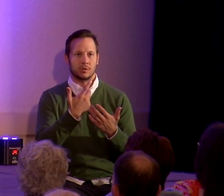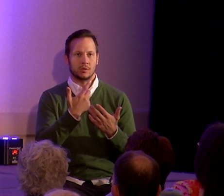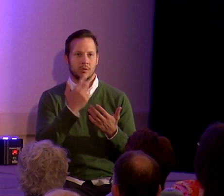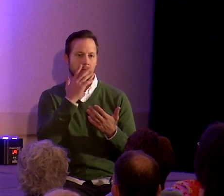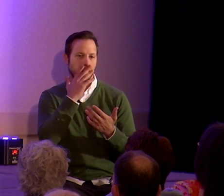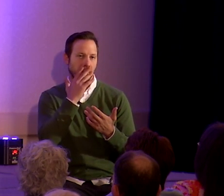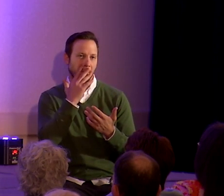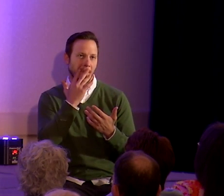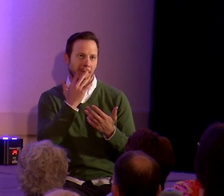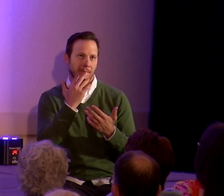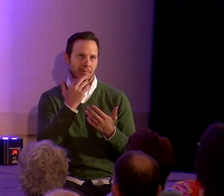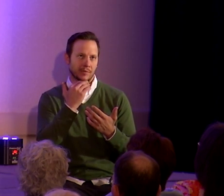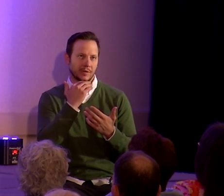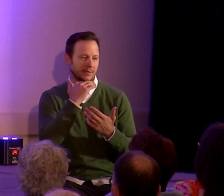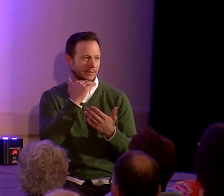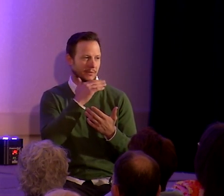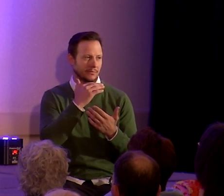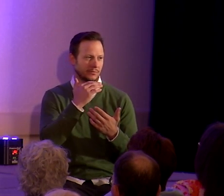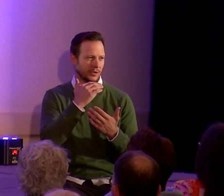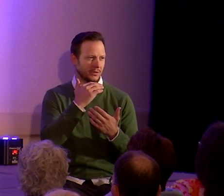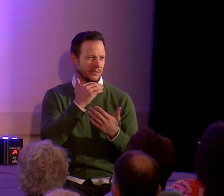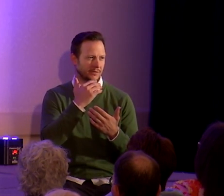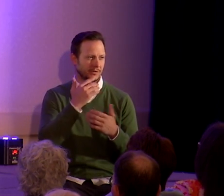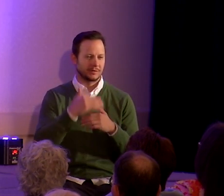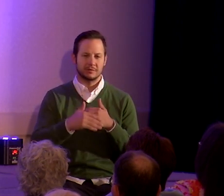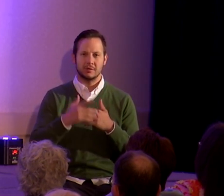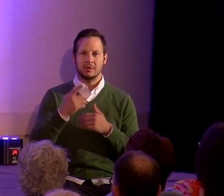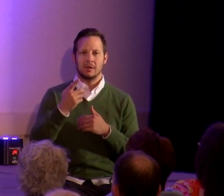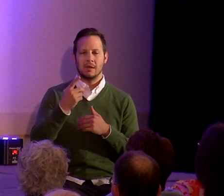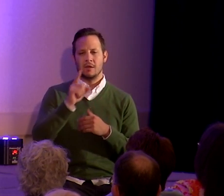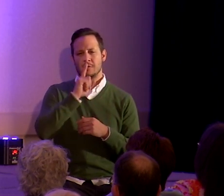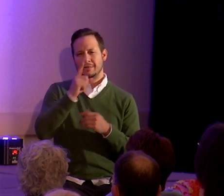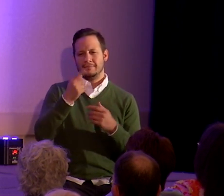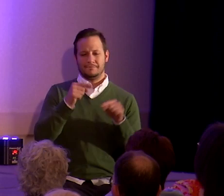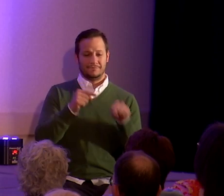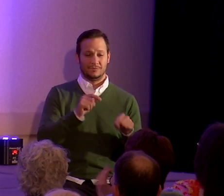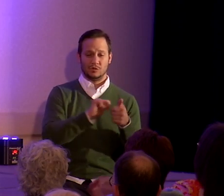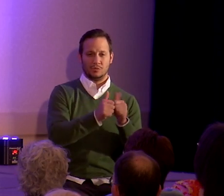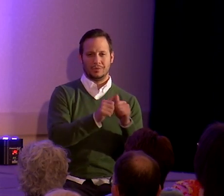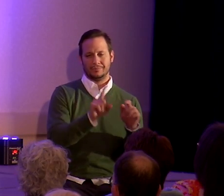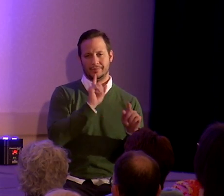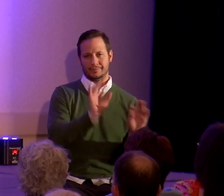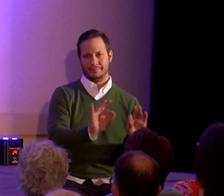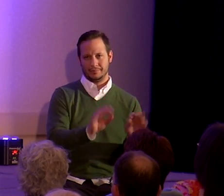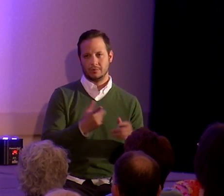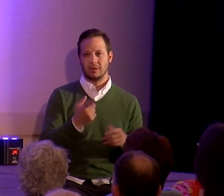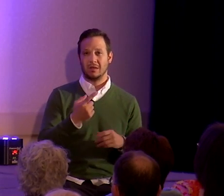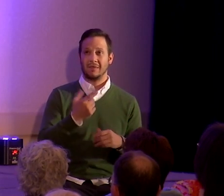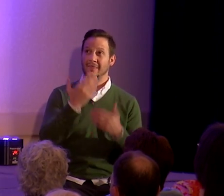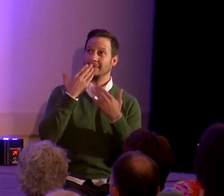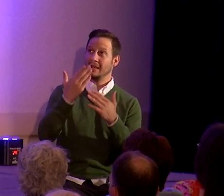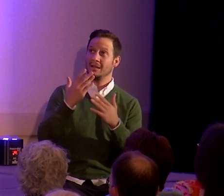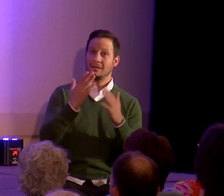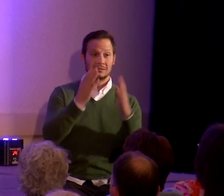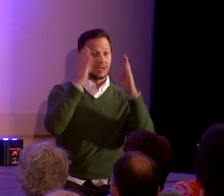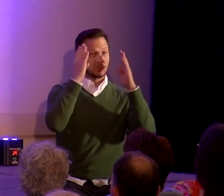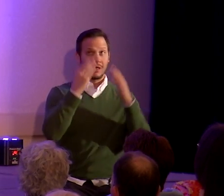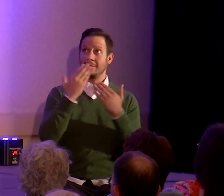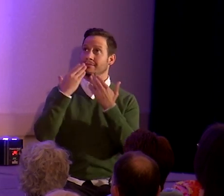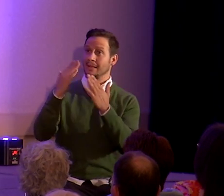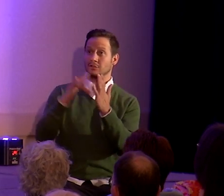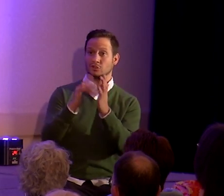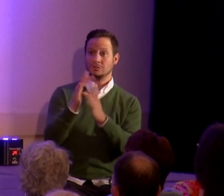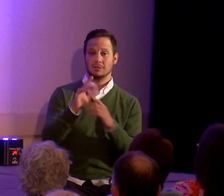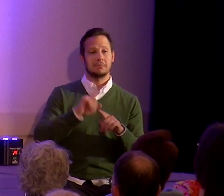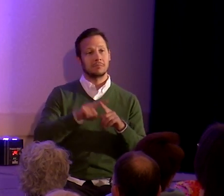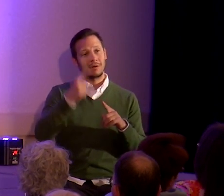very good example of bread and circuses. So, yeah, I'm not a fan of athletes thanking Jesus after they've succeeded. But for